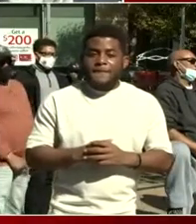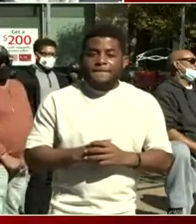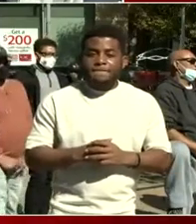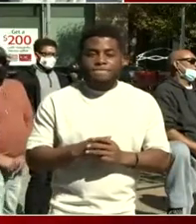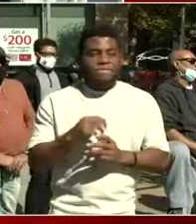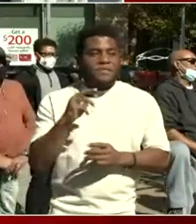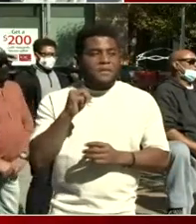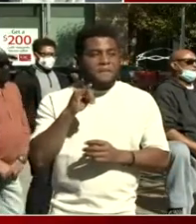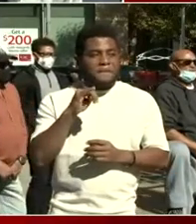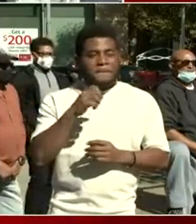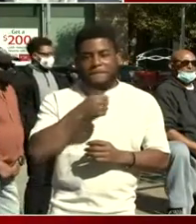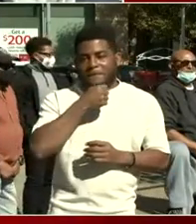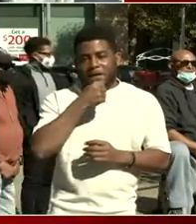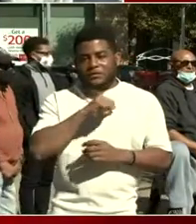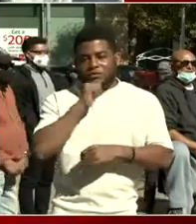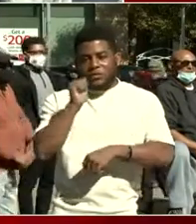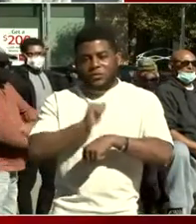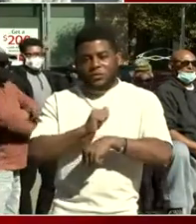Test.